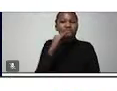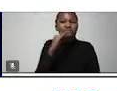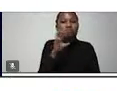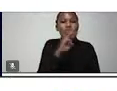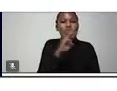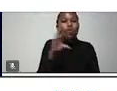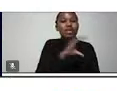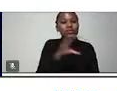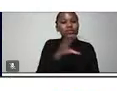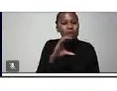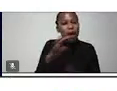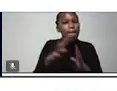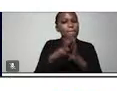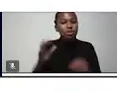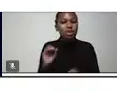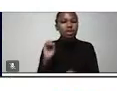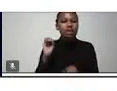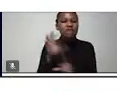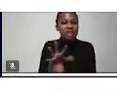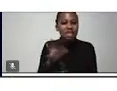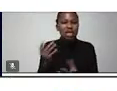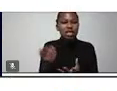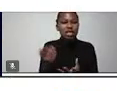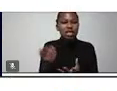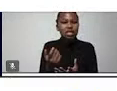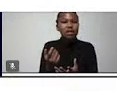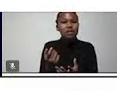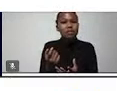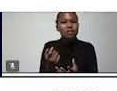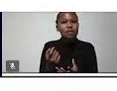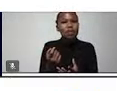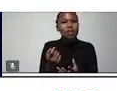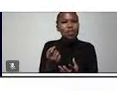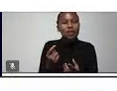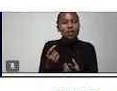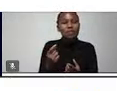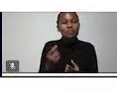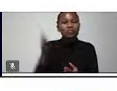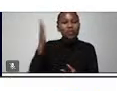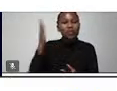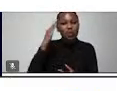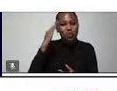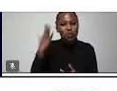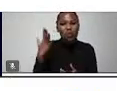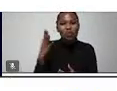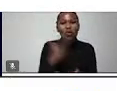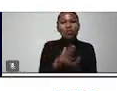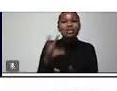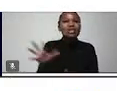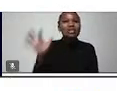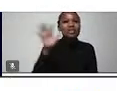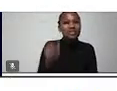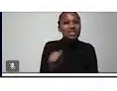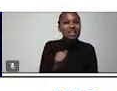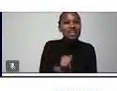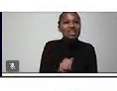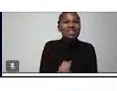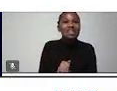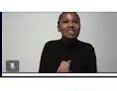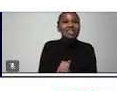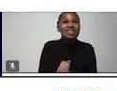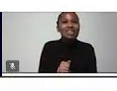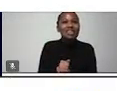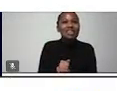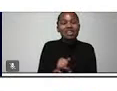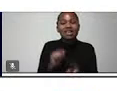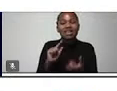most affected actually as compared, you know, to the rest, you know, of South Africa in this regard. And then at the